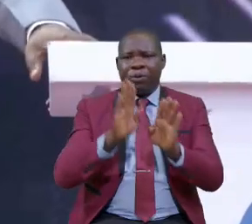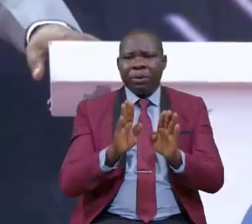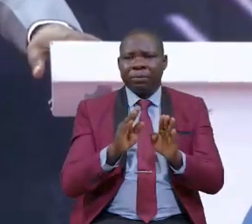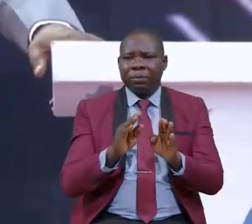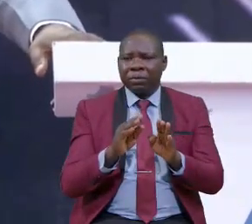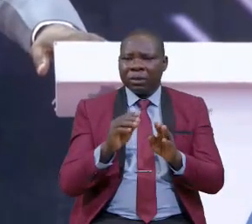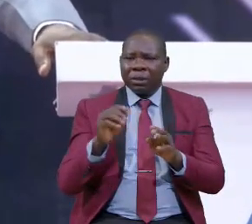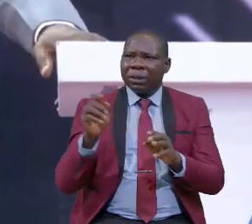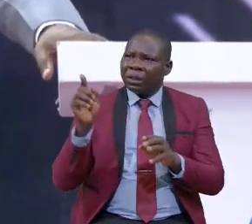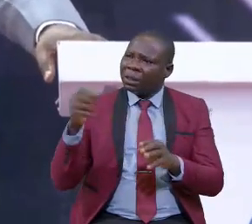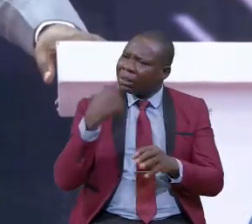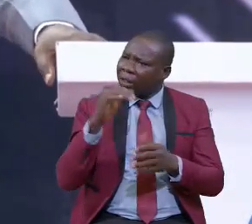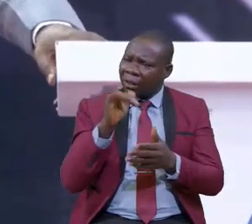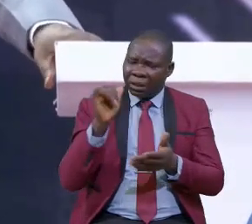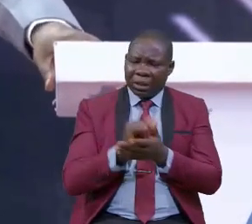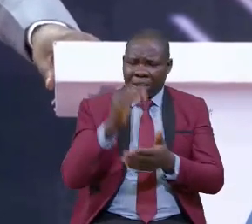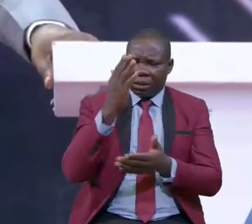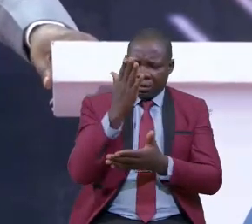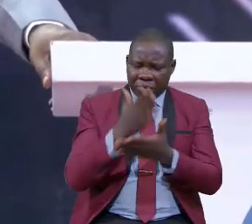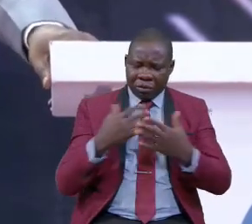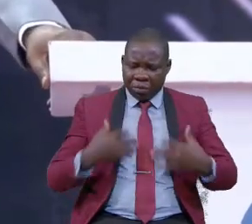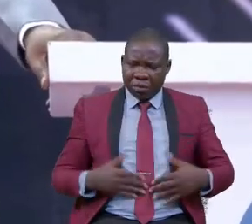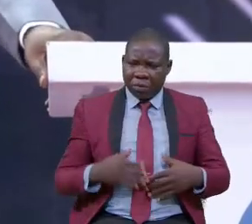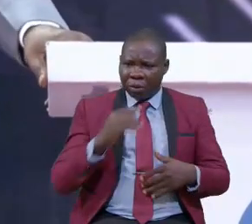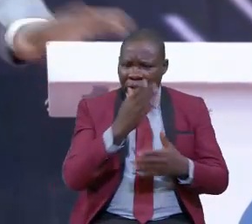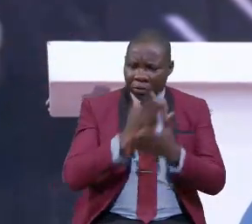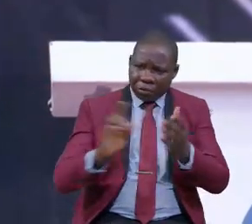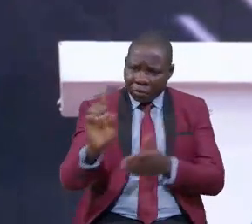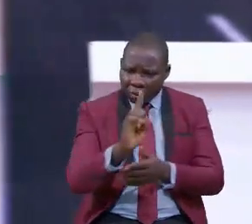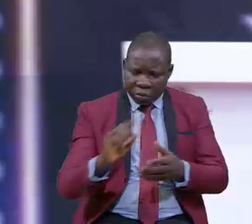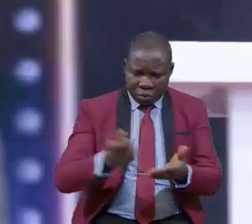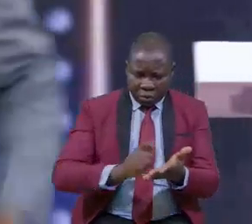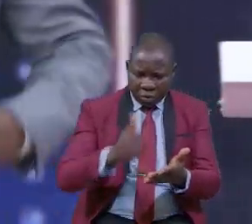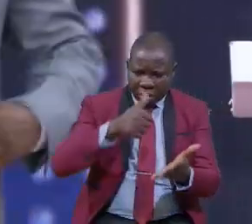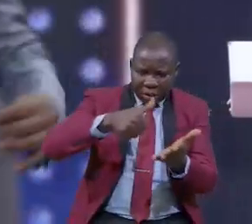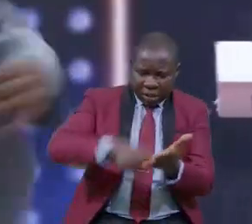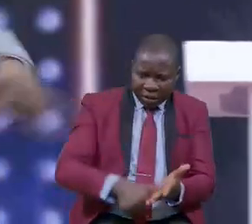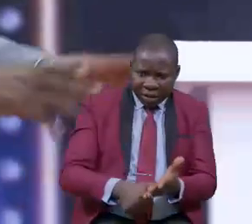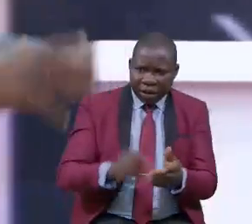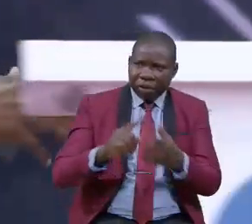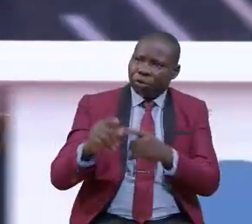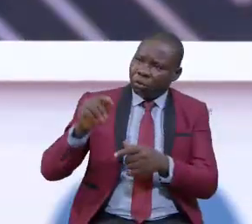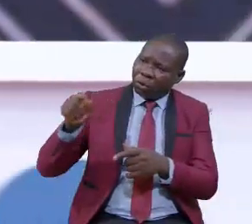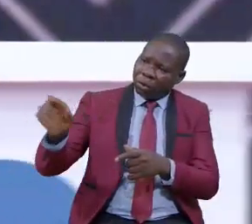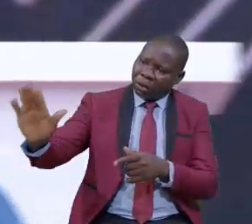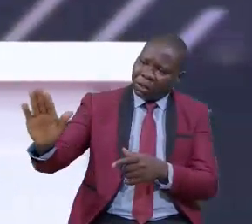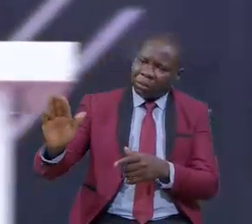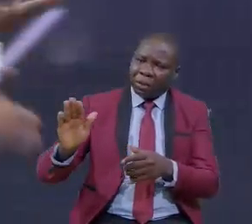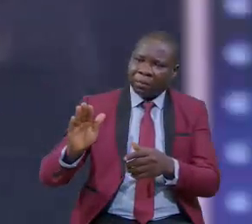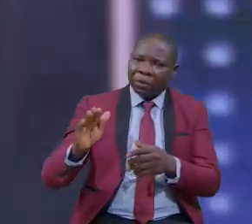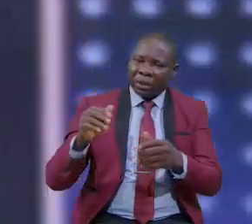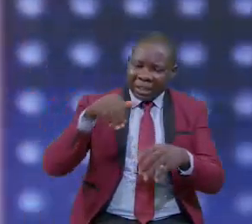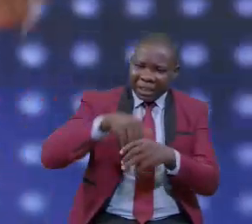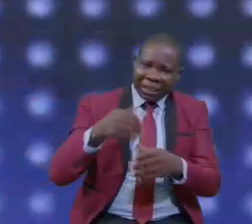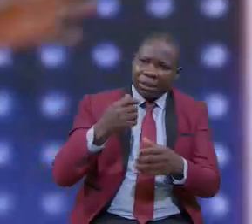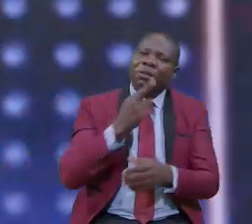letter, immediately he was off his senses. And immediately, those who wrote that letter, they came to his house and they